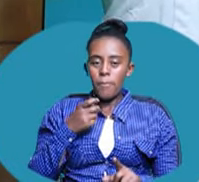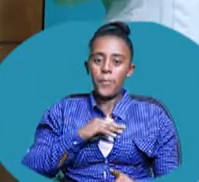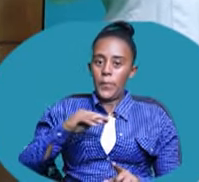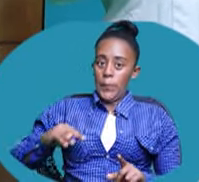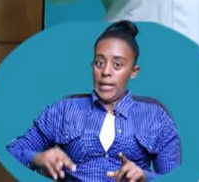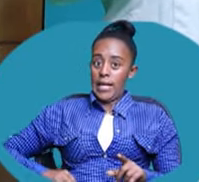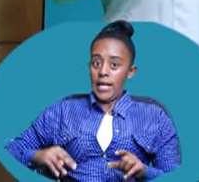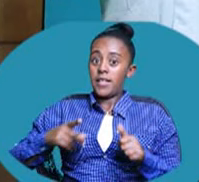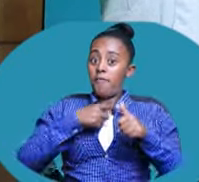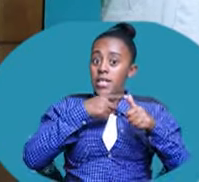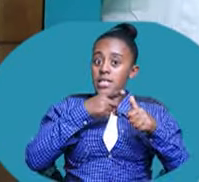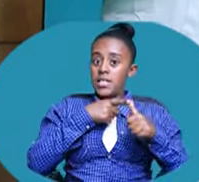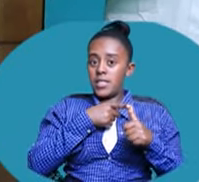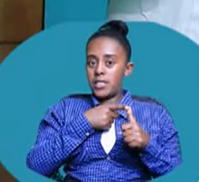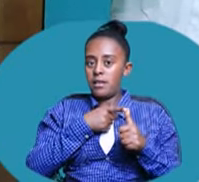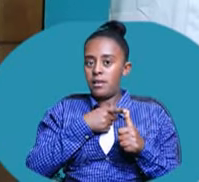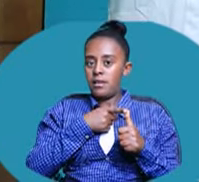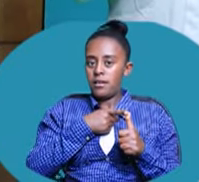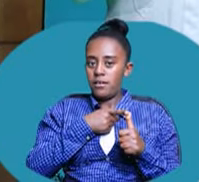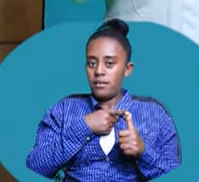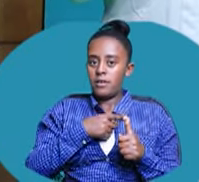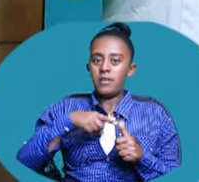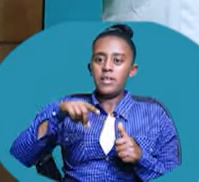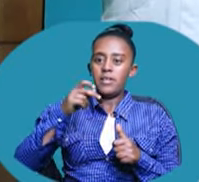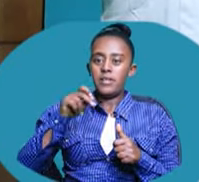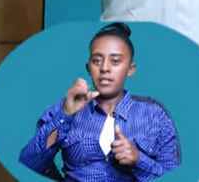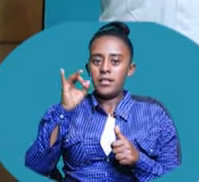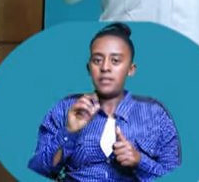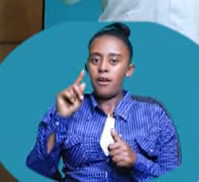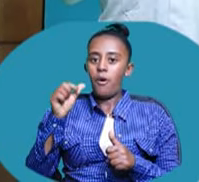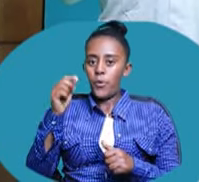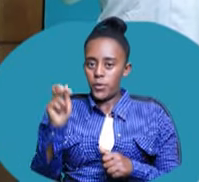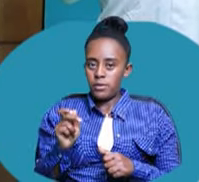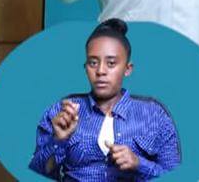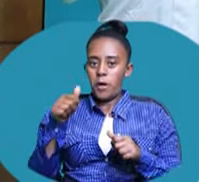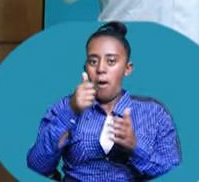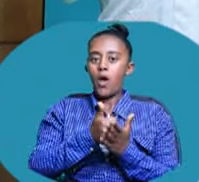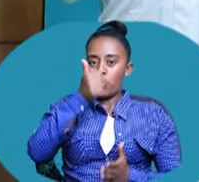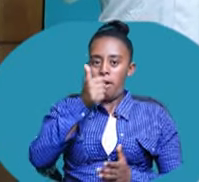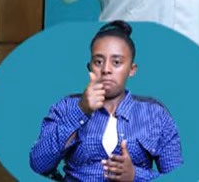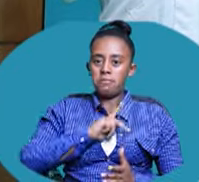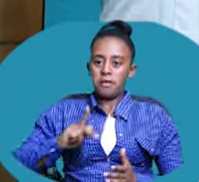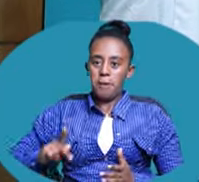Menelik I up to Dilnaod, the Aksumite kingdom.